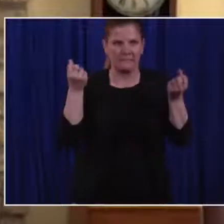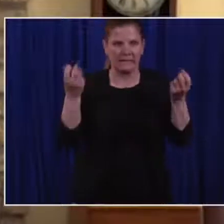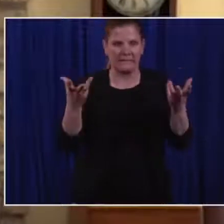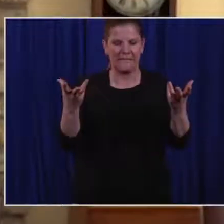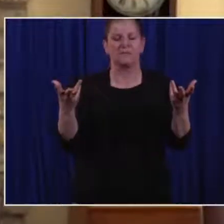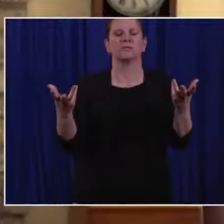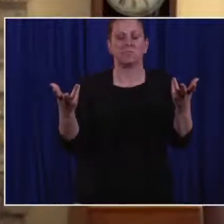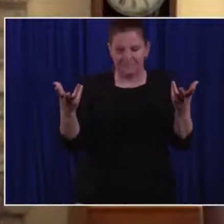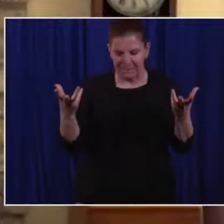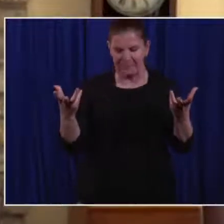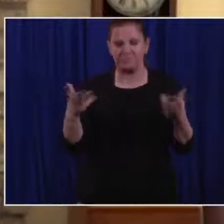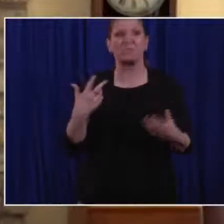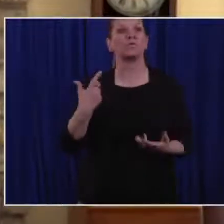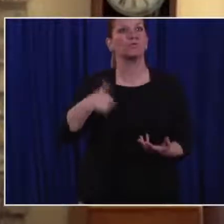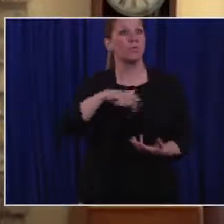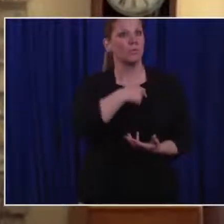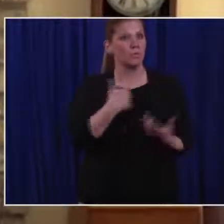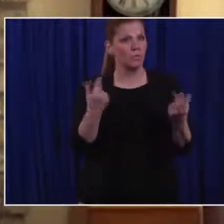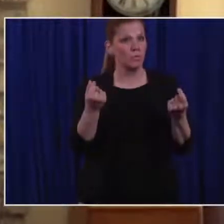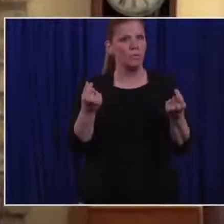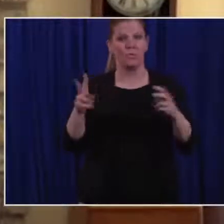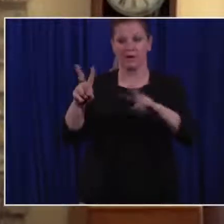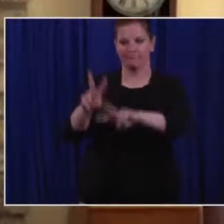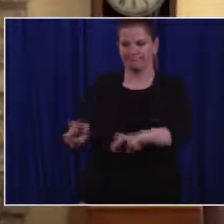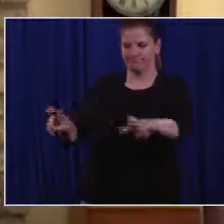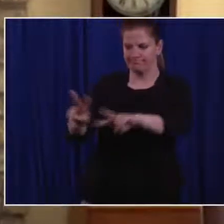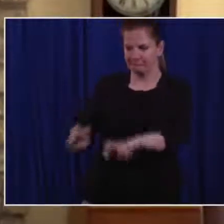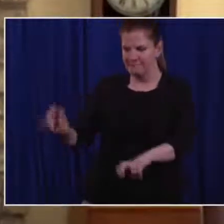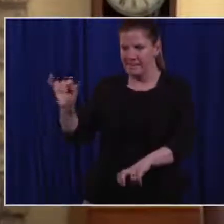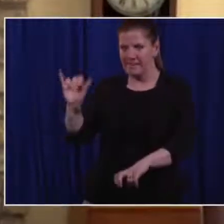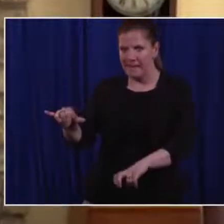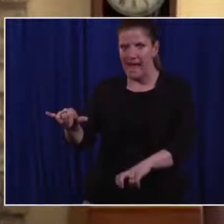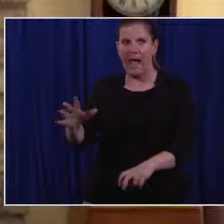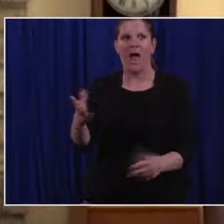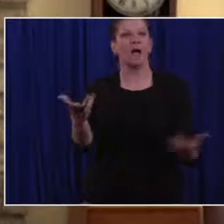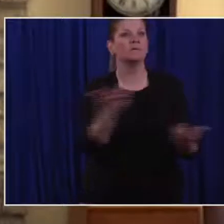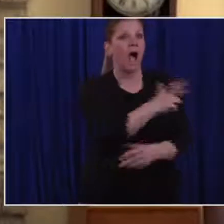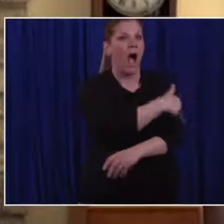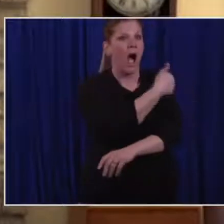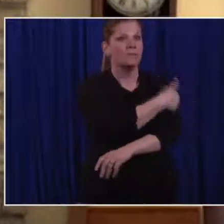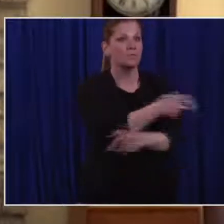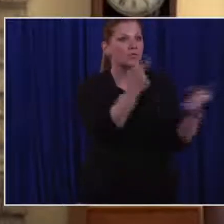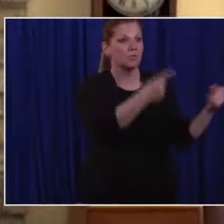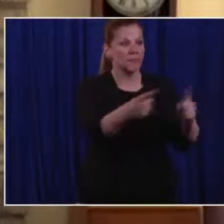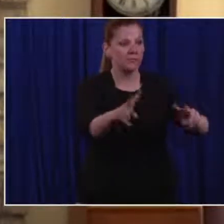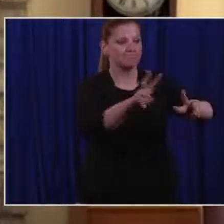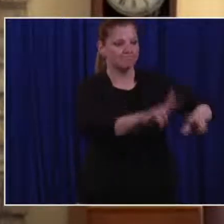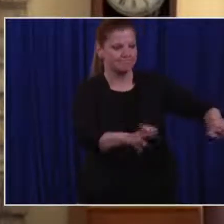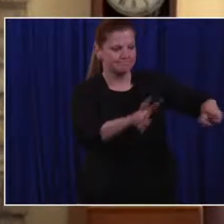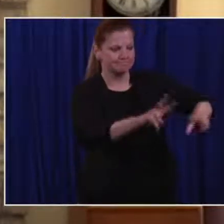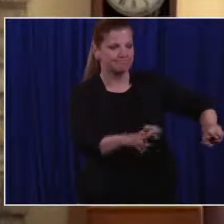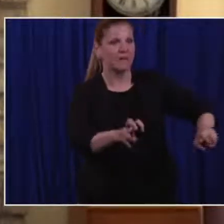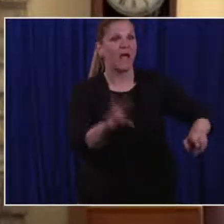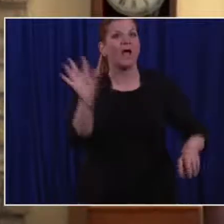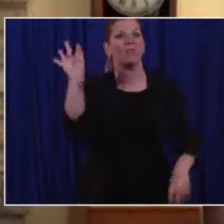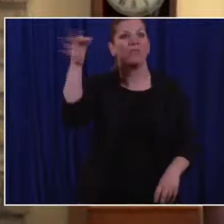we looked also at what was going on in our hospitals, what's going on in our federal health